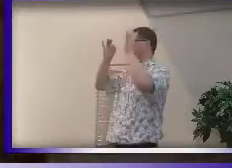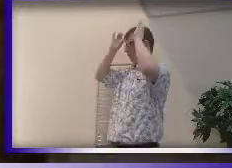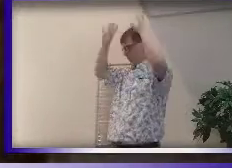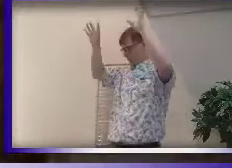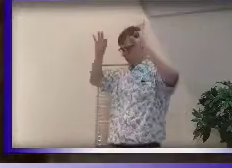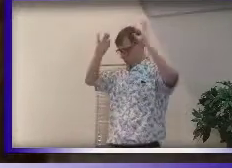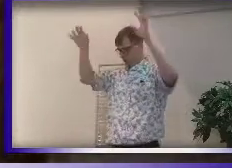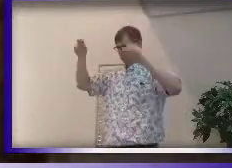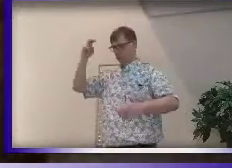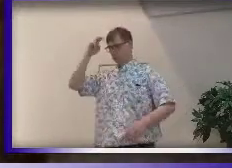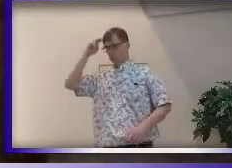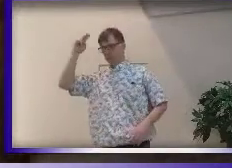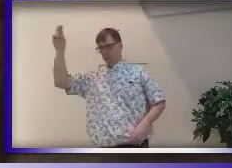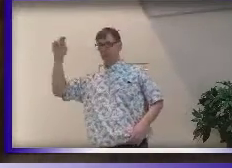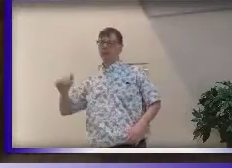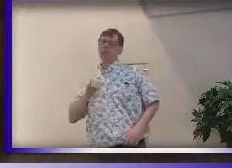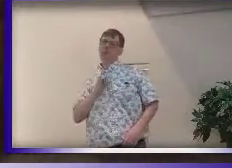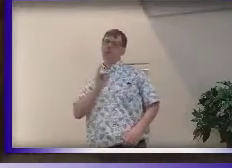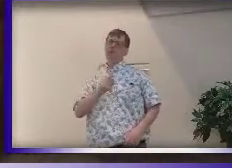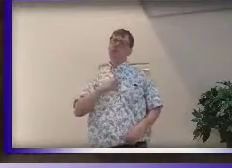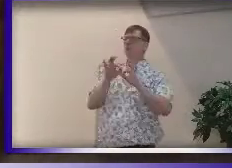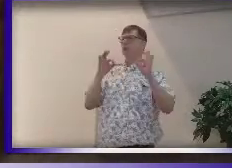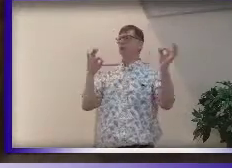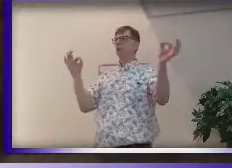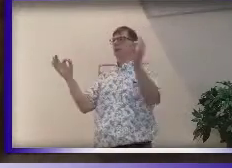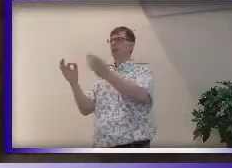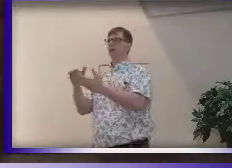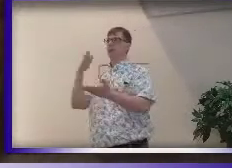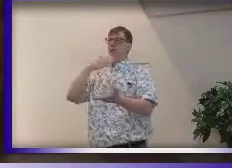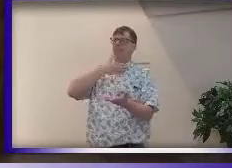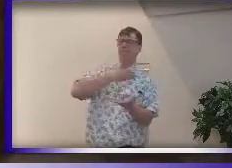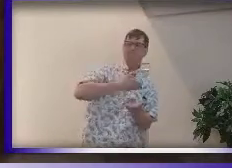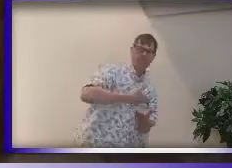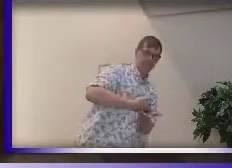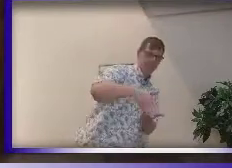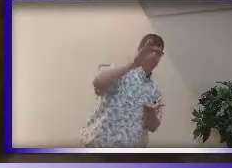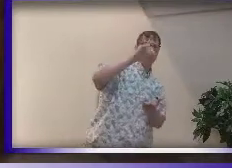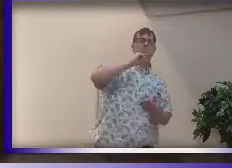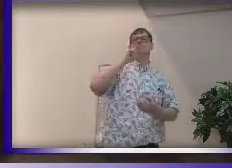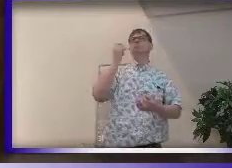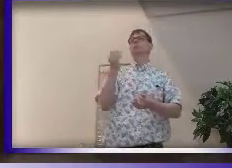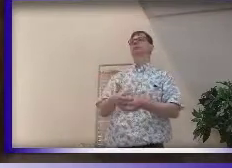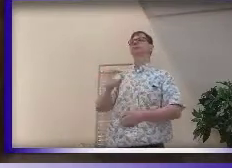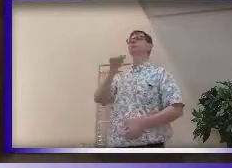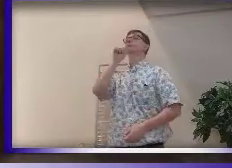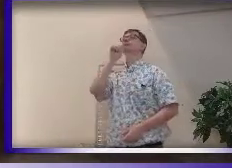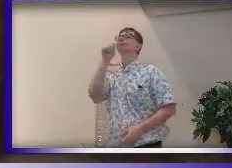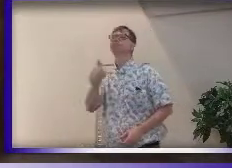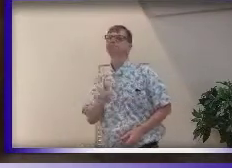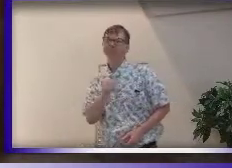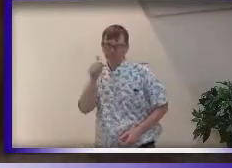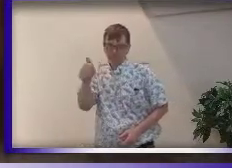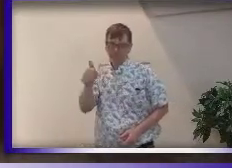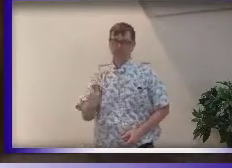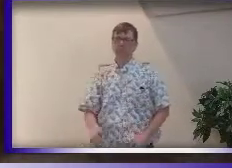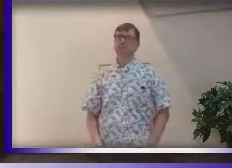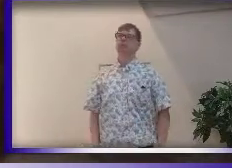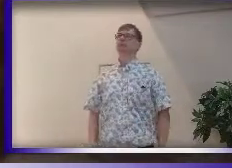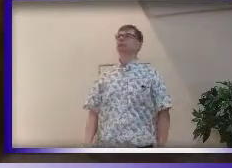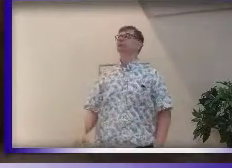specific goods, quote unquote, that you are seeing come out of all of